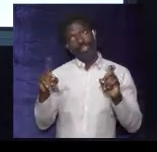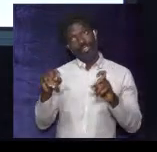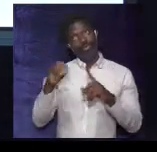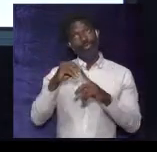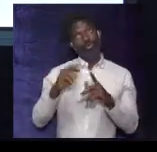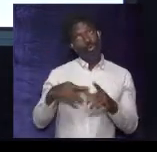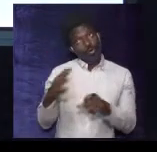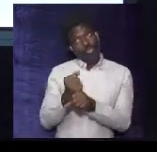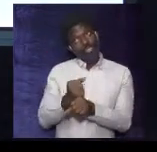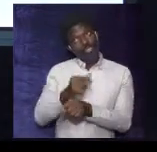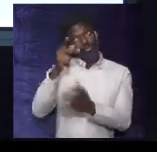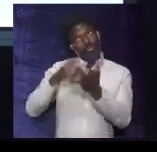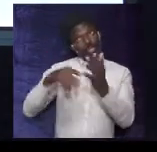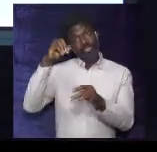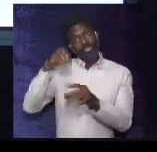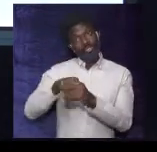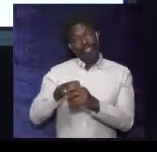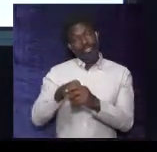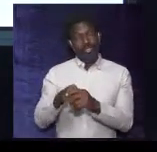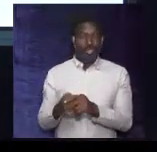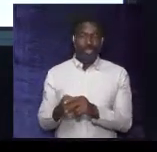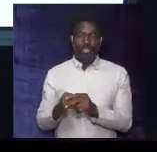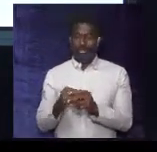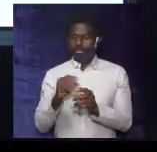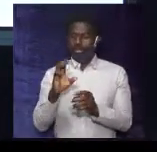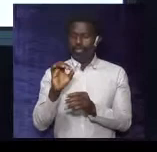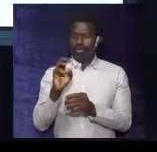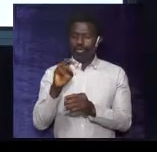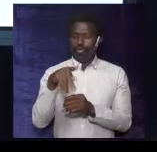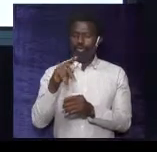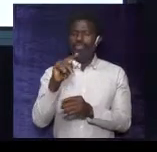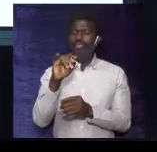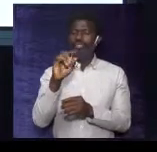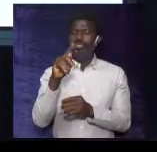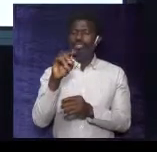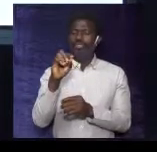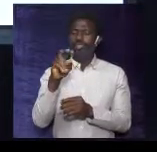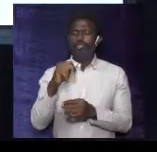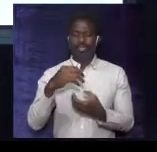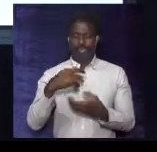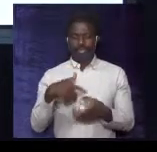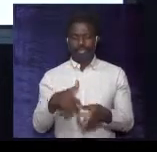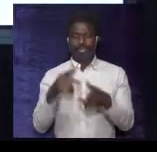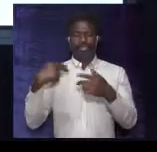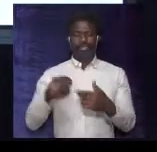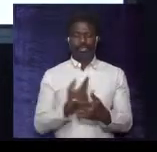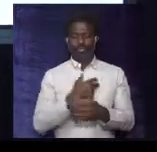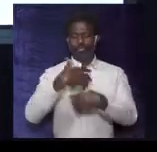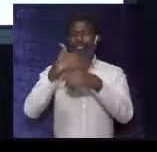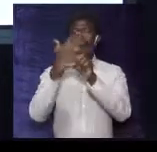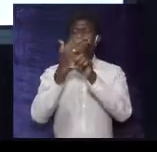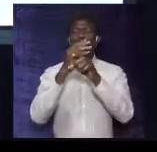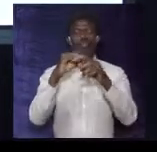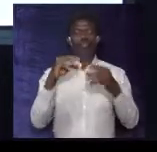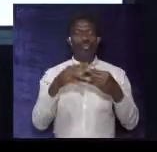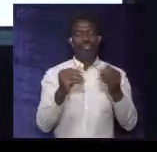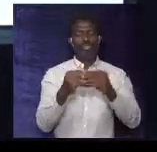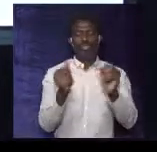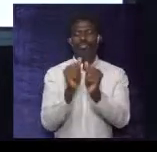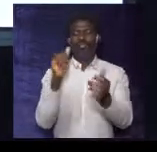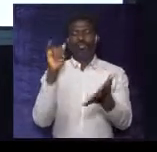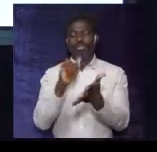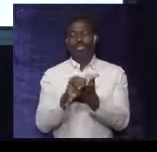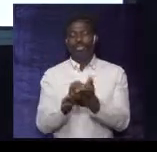Maybe sit for an examination or take part in a competition. Let's make a sentence with